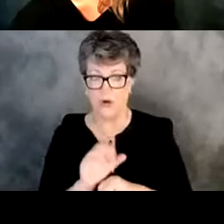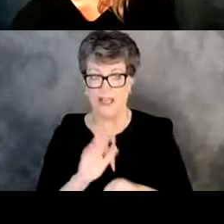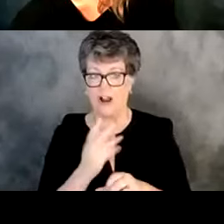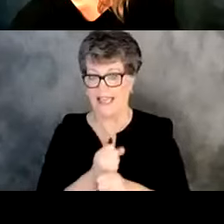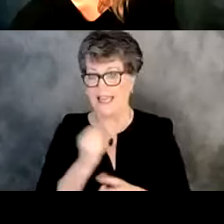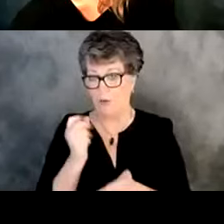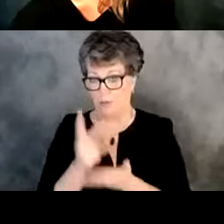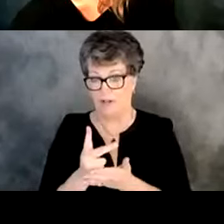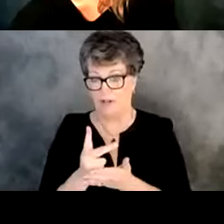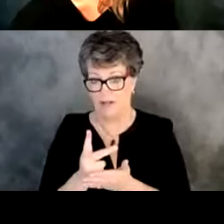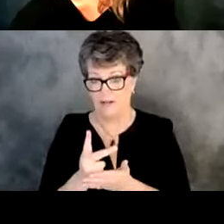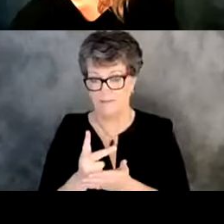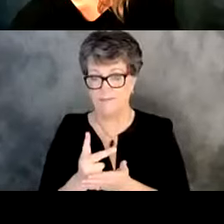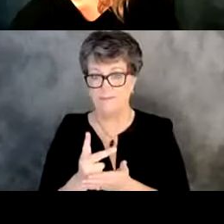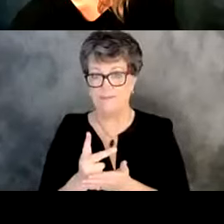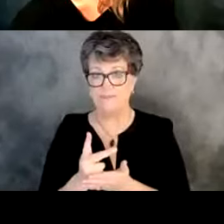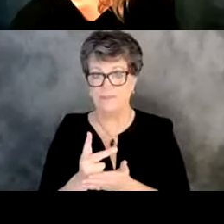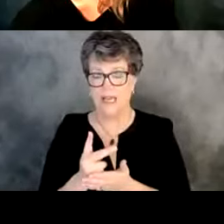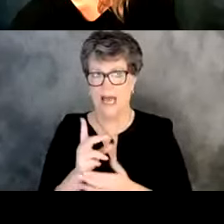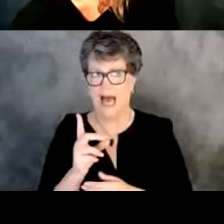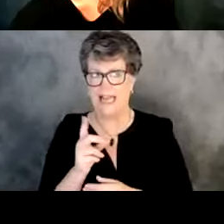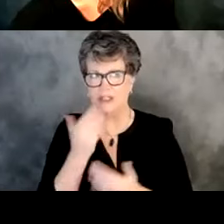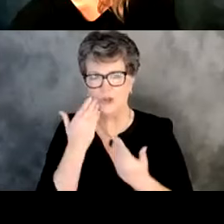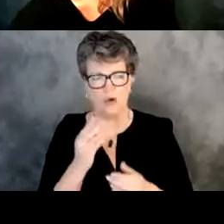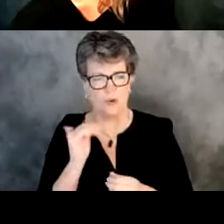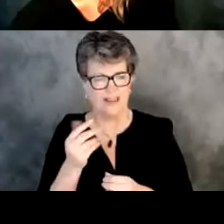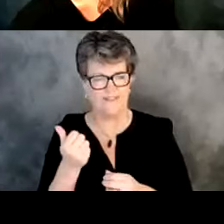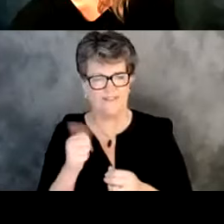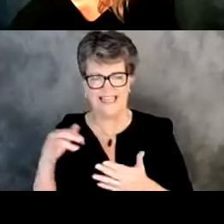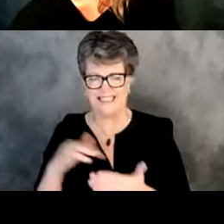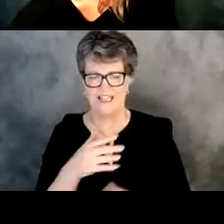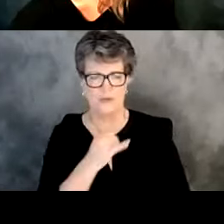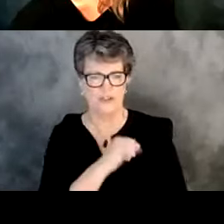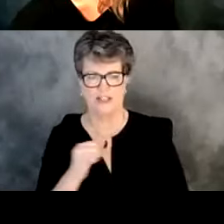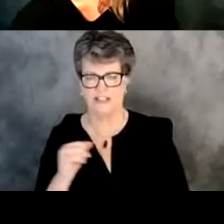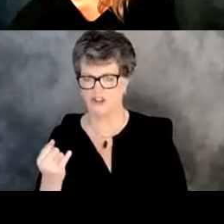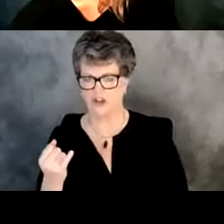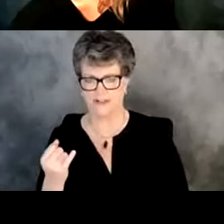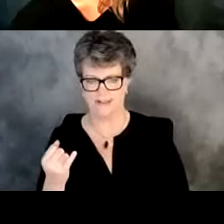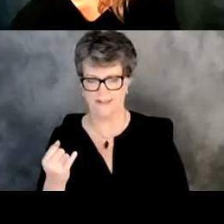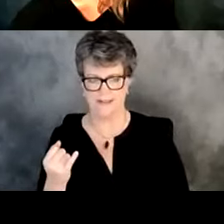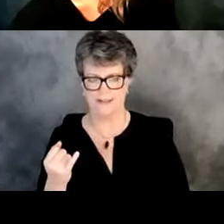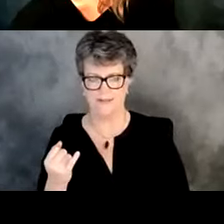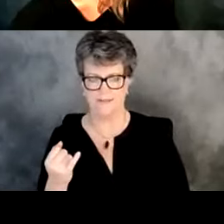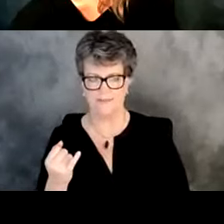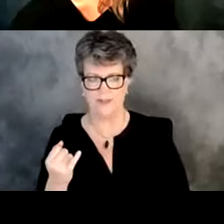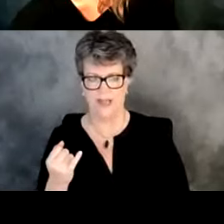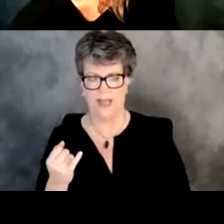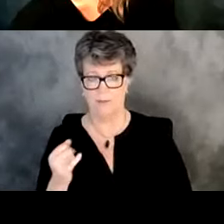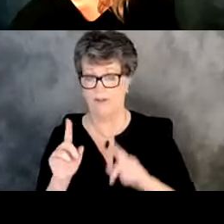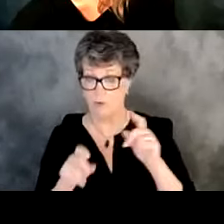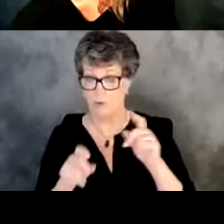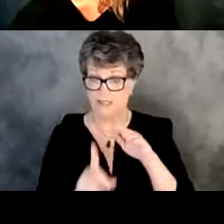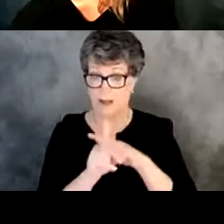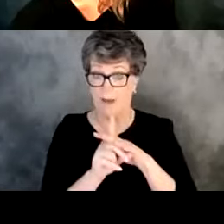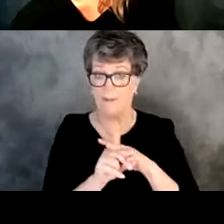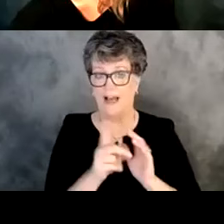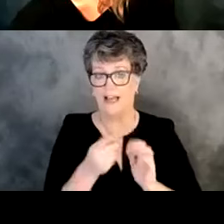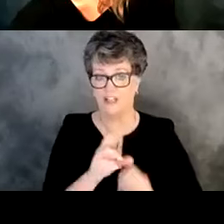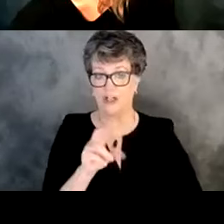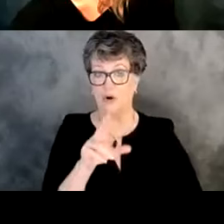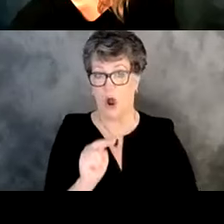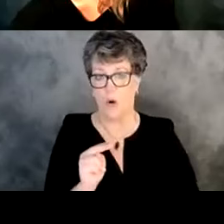approval. I do not know of any studies with Johnson & Johnson, but I will, if questions come up about that, Dr. Owen is